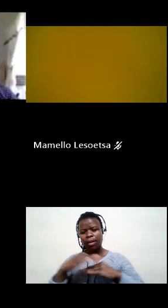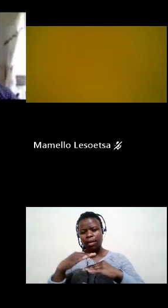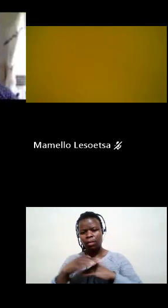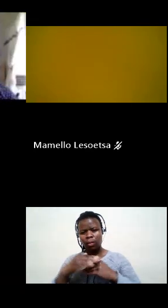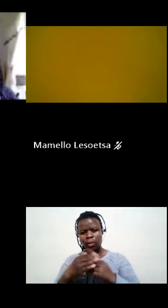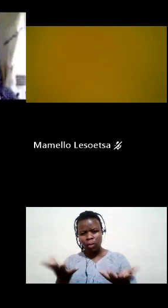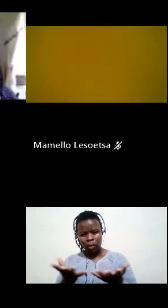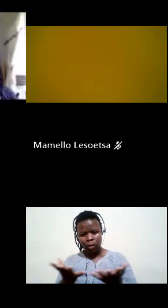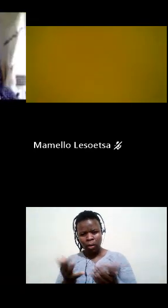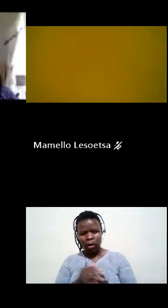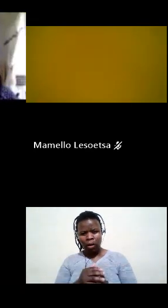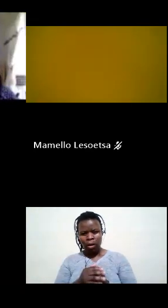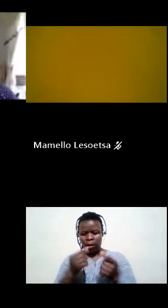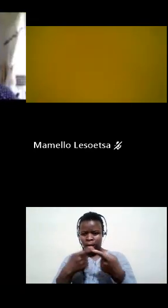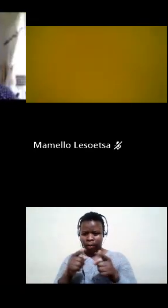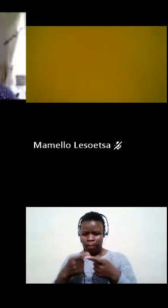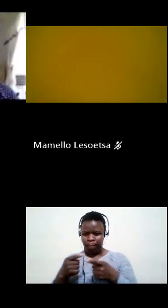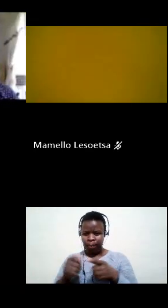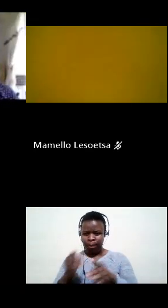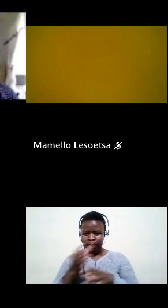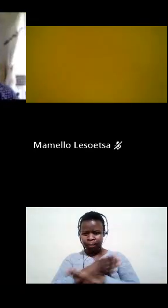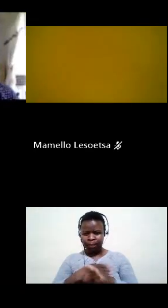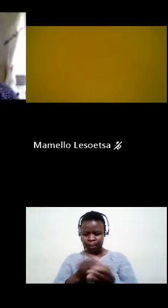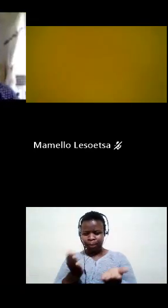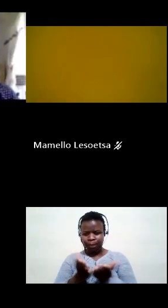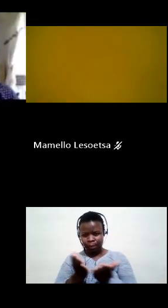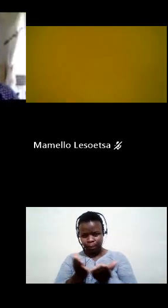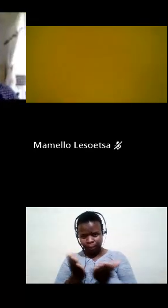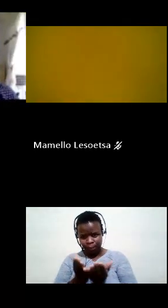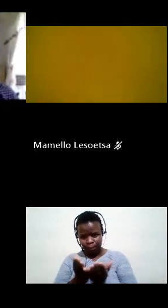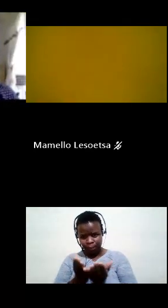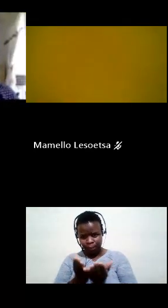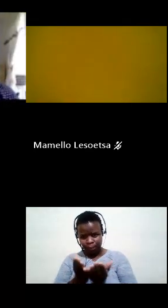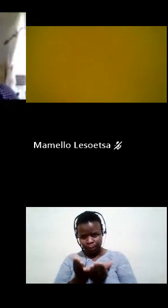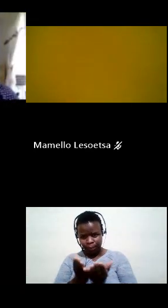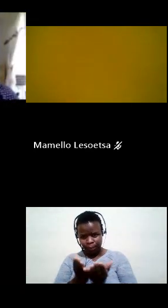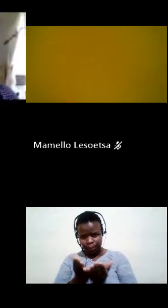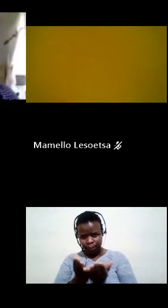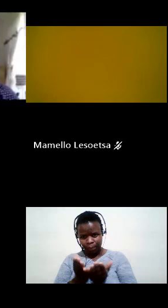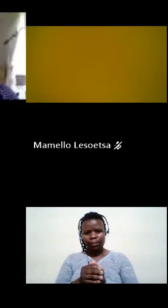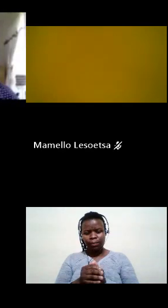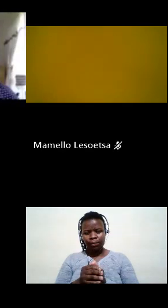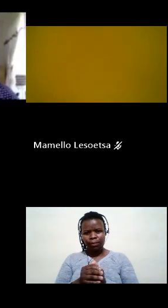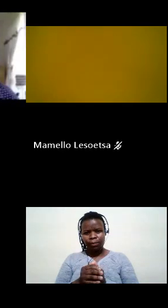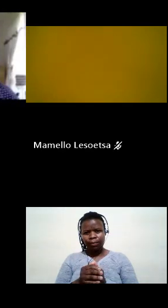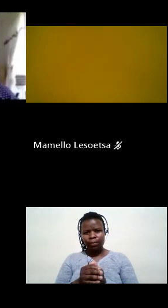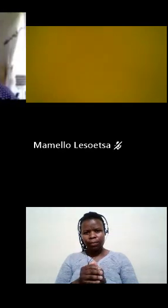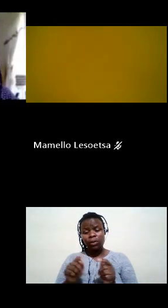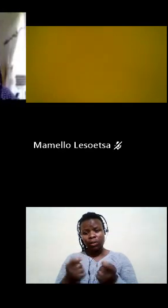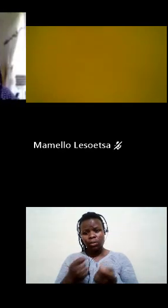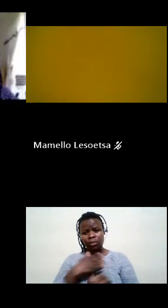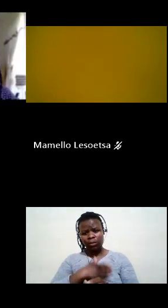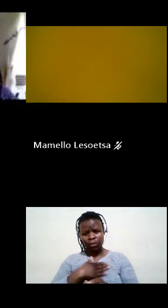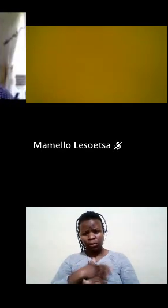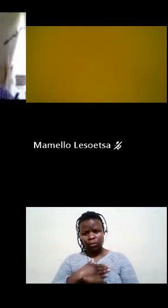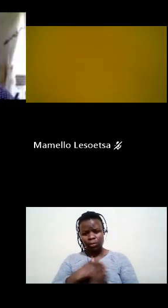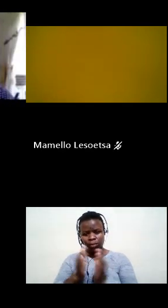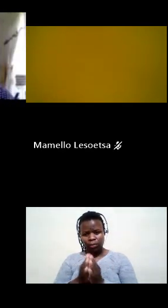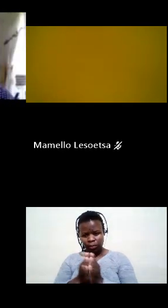have to be taller than the microscope to look down in. So I would just like to ask you to just throw me like one or